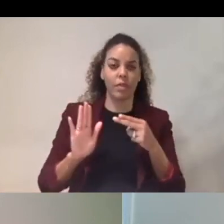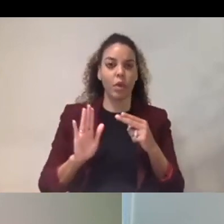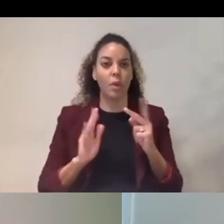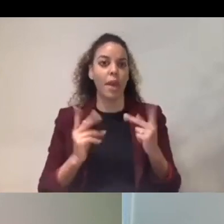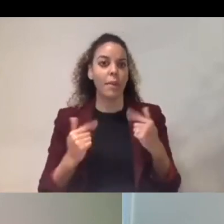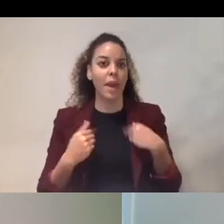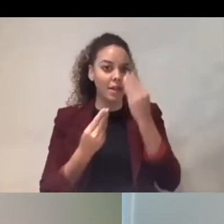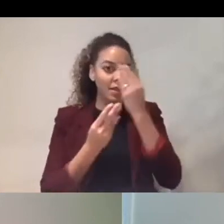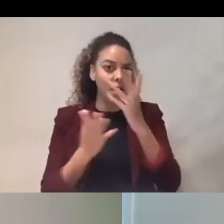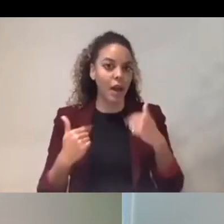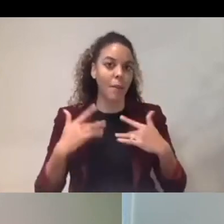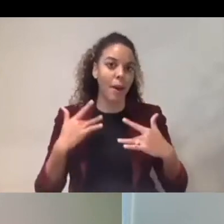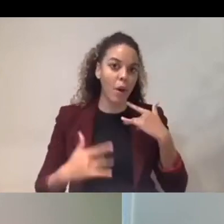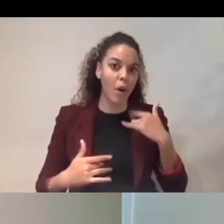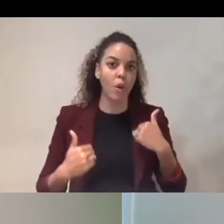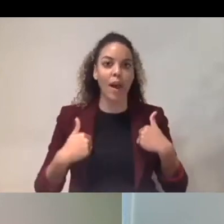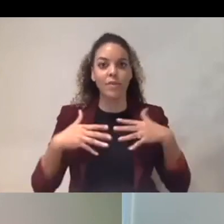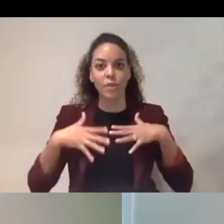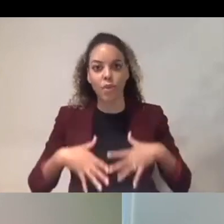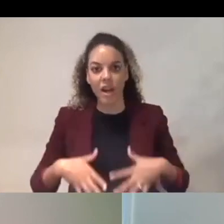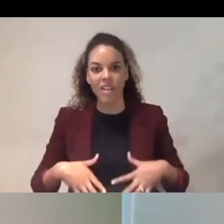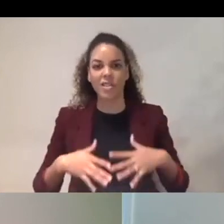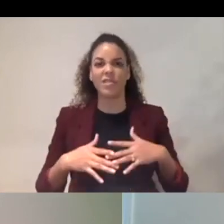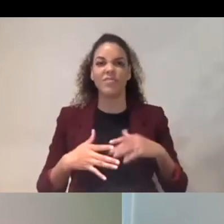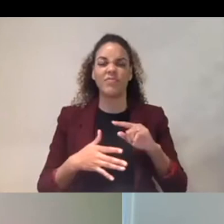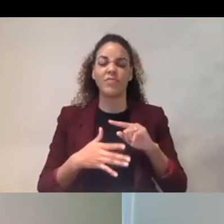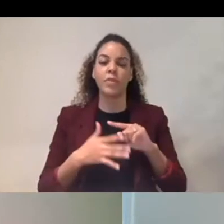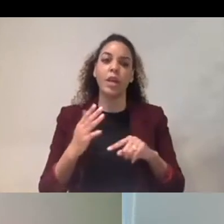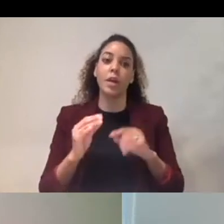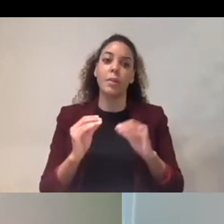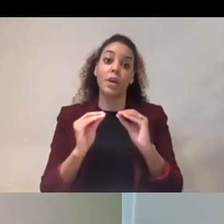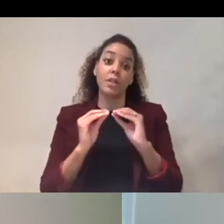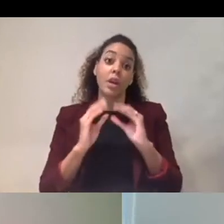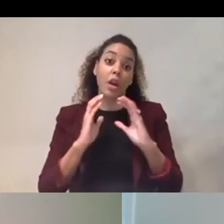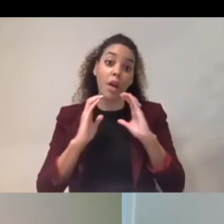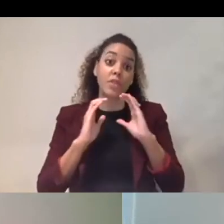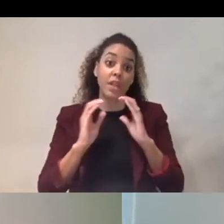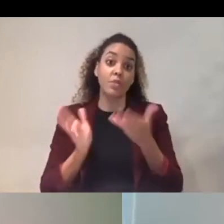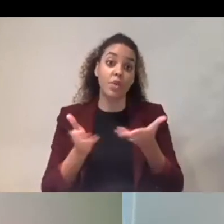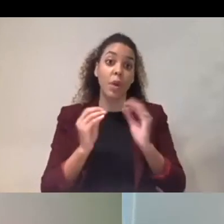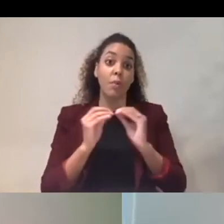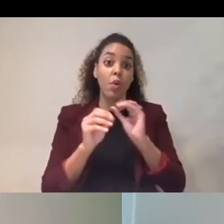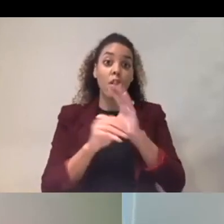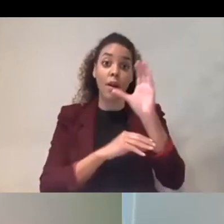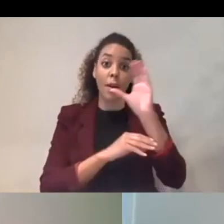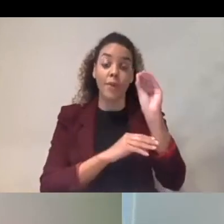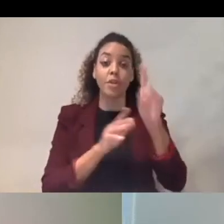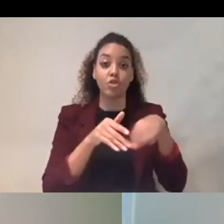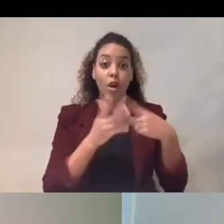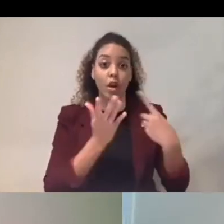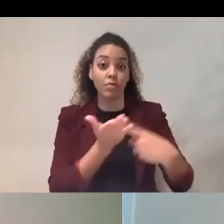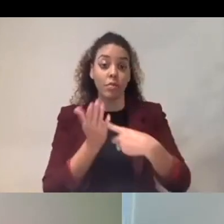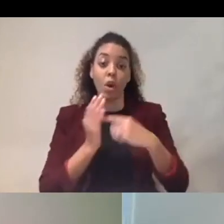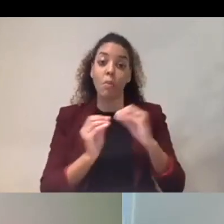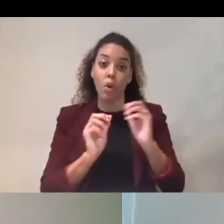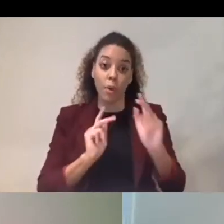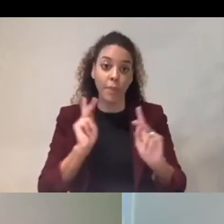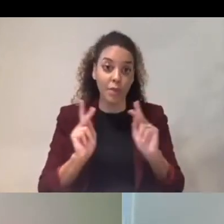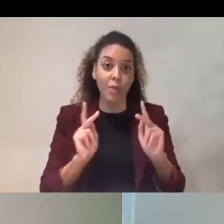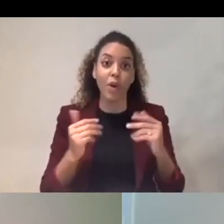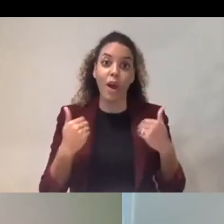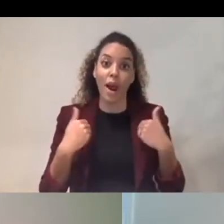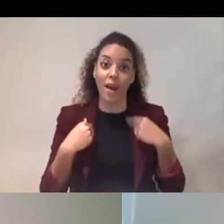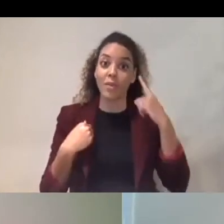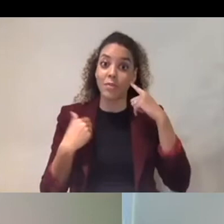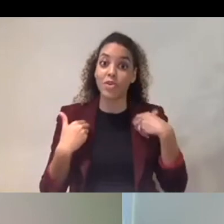have depression. But it's a conversation that more employers are having, especially because more people are developing mental health conditions because of this pandemic.